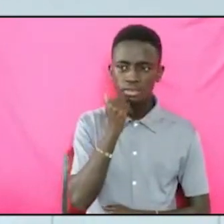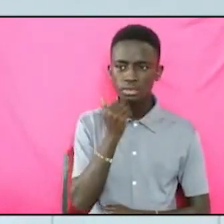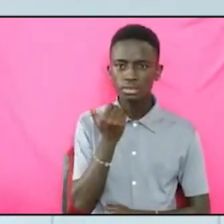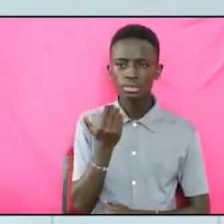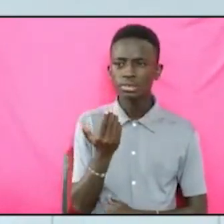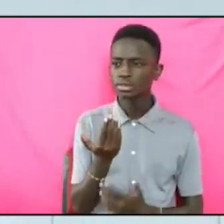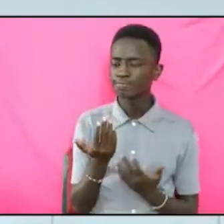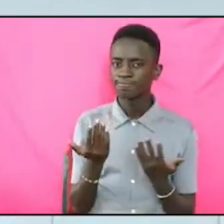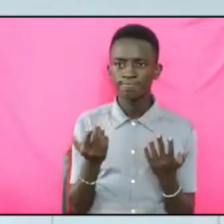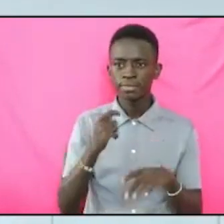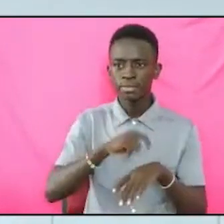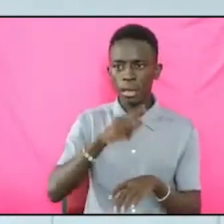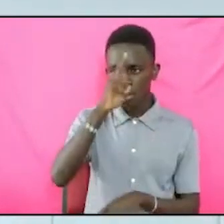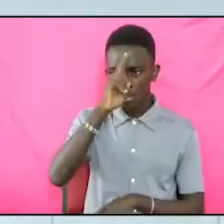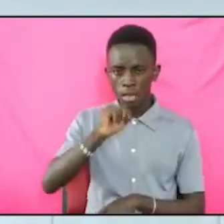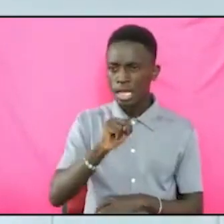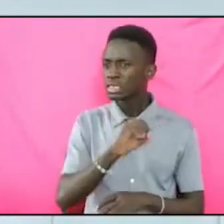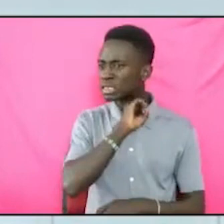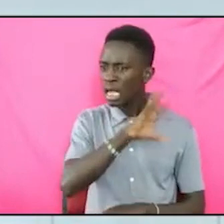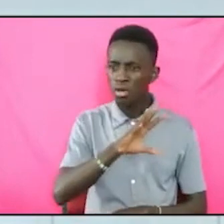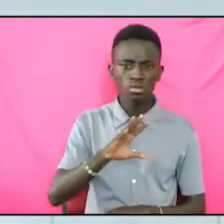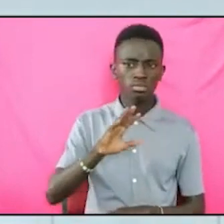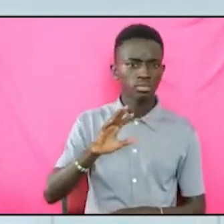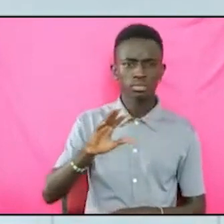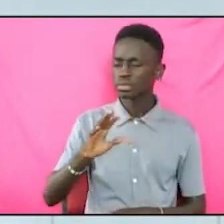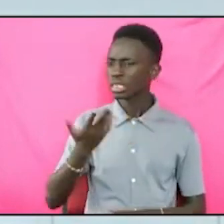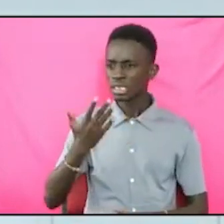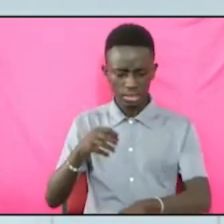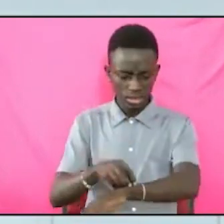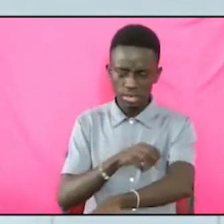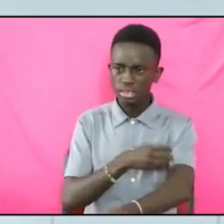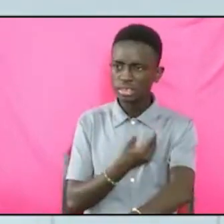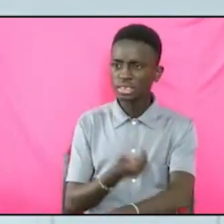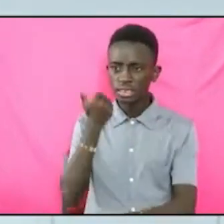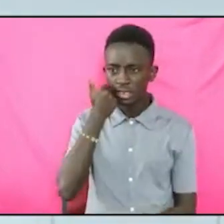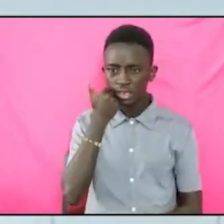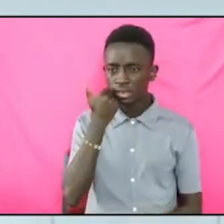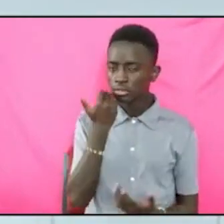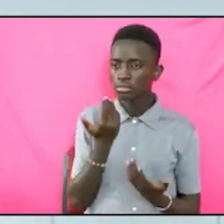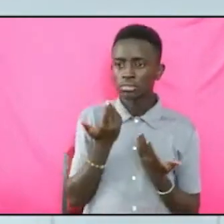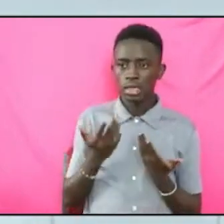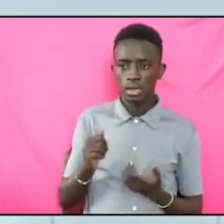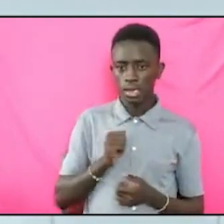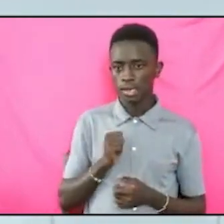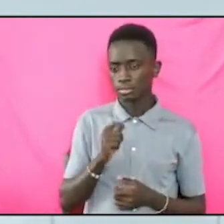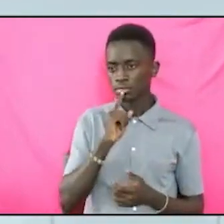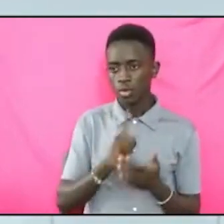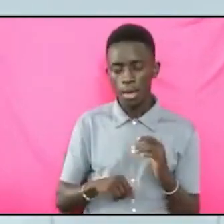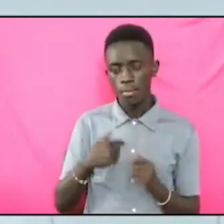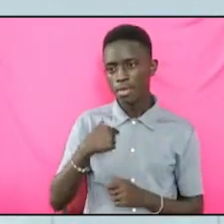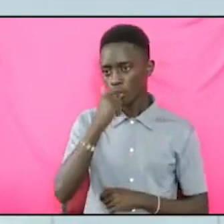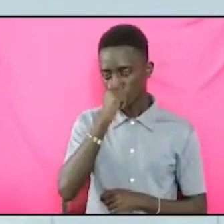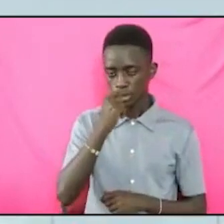leprosy? And she was out in the kitchen and says, I wish my master would know about a servant of God in